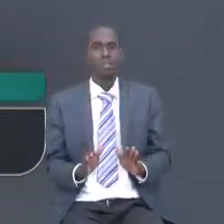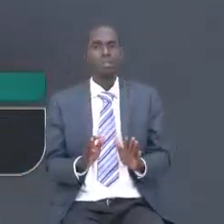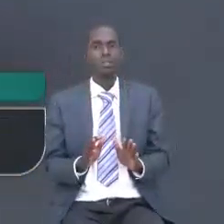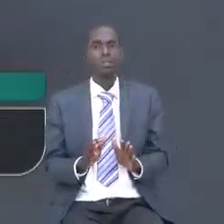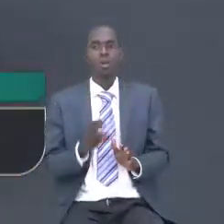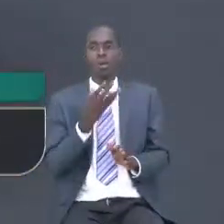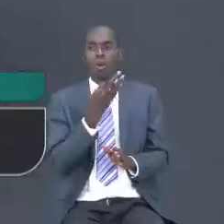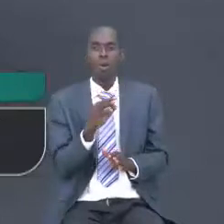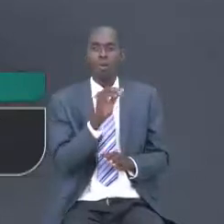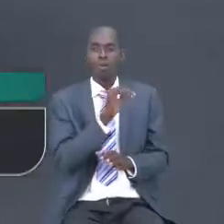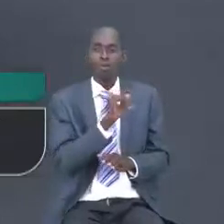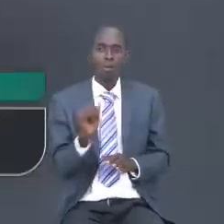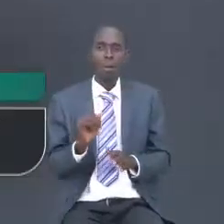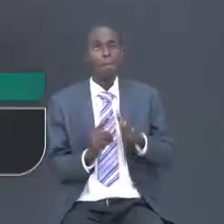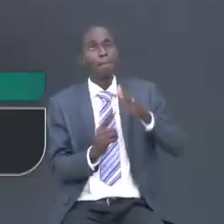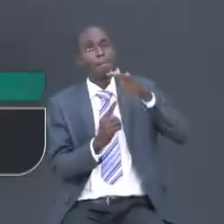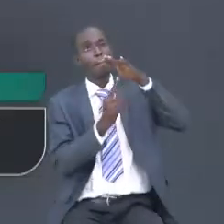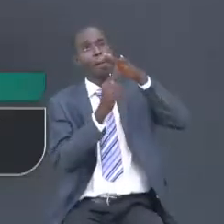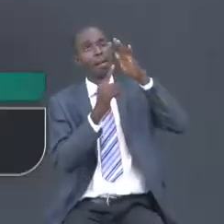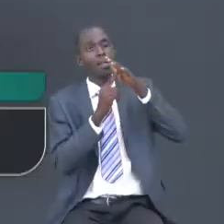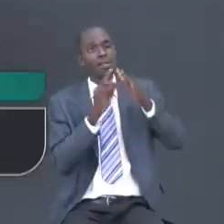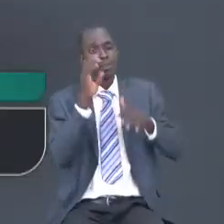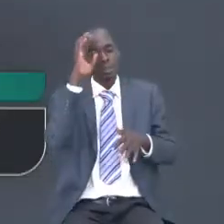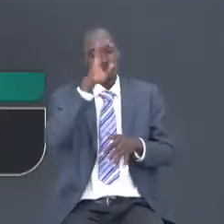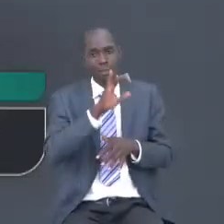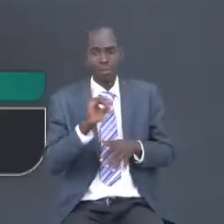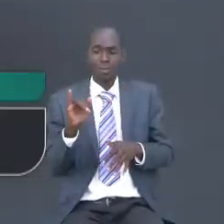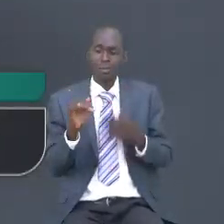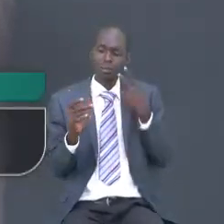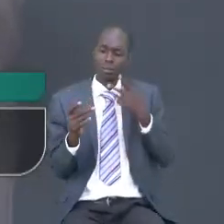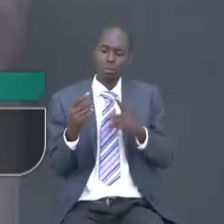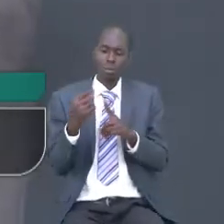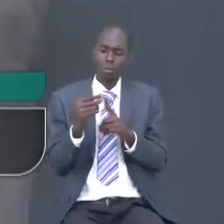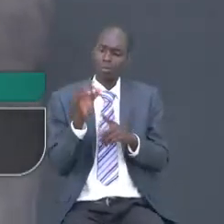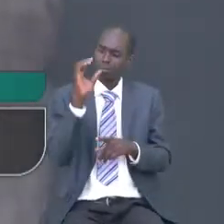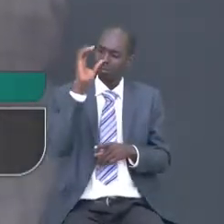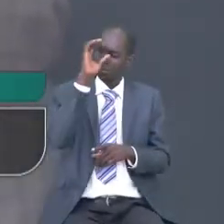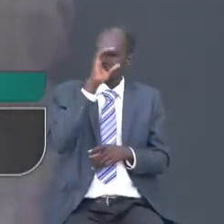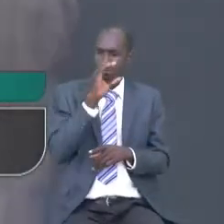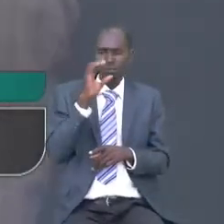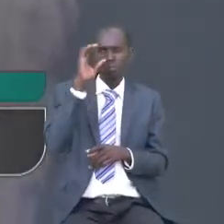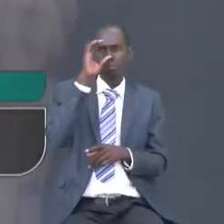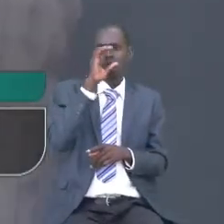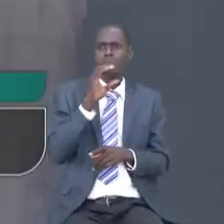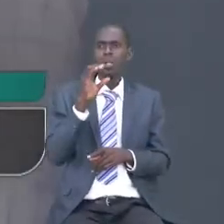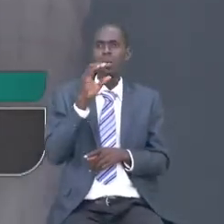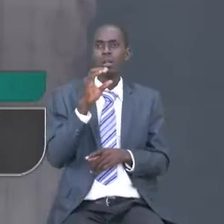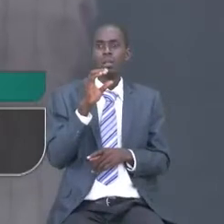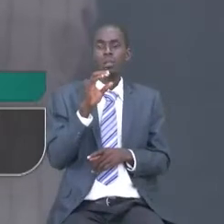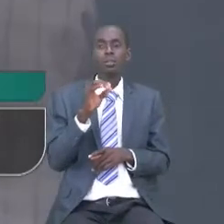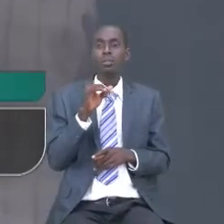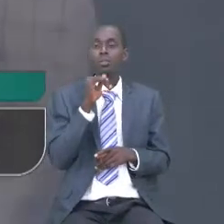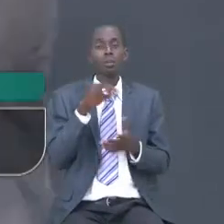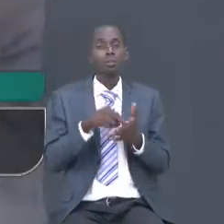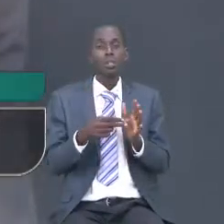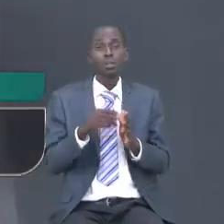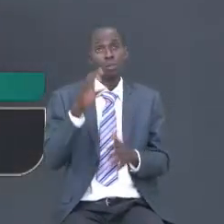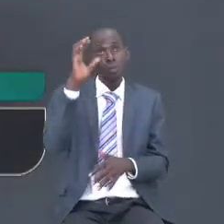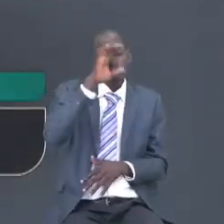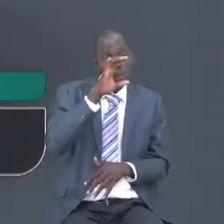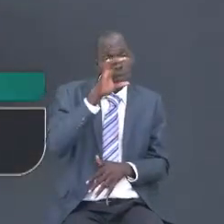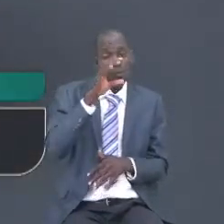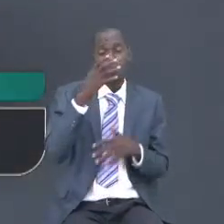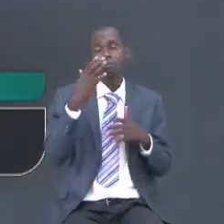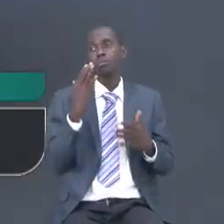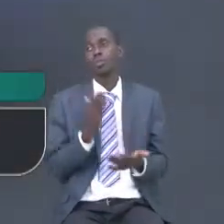peak-seeking learner. You see that word seeking? It's not that he sought and he stopped. It's